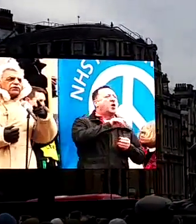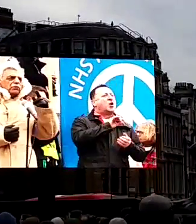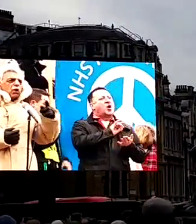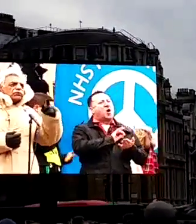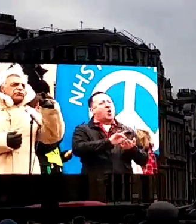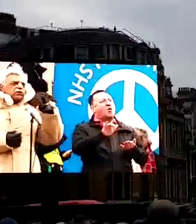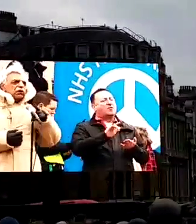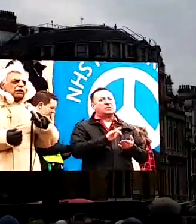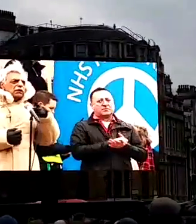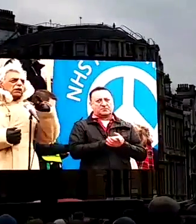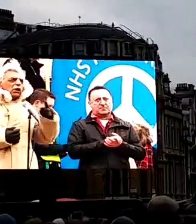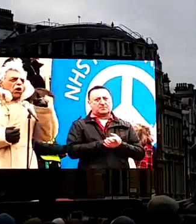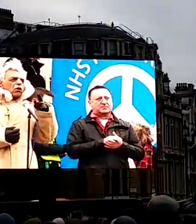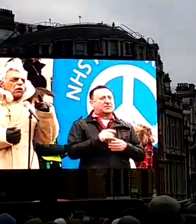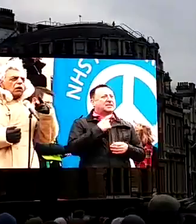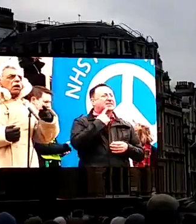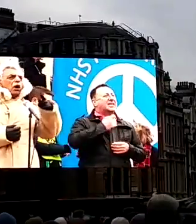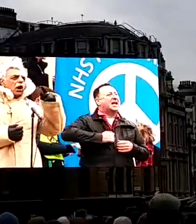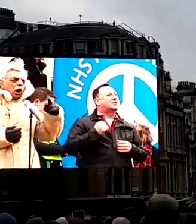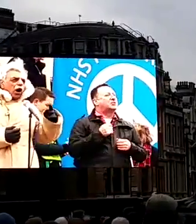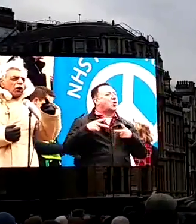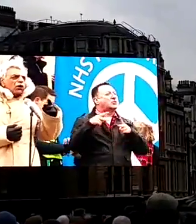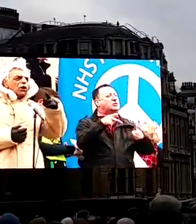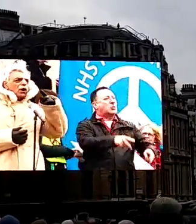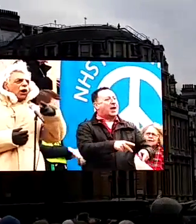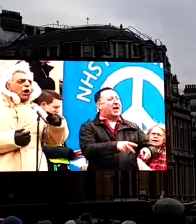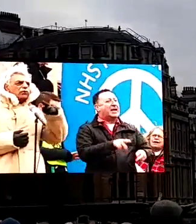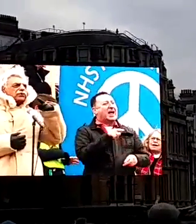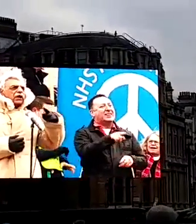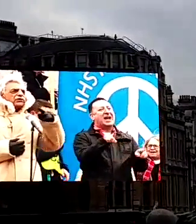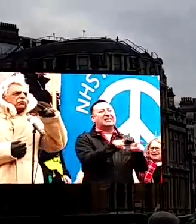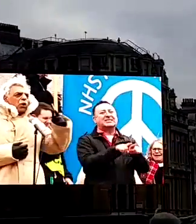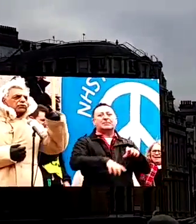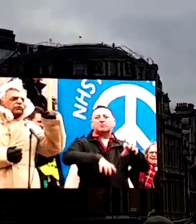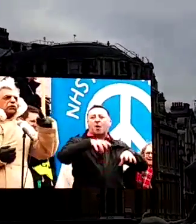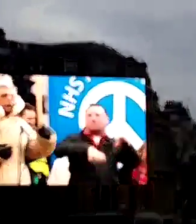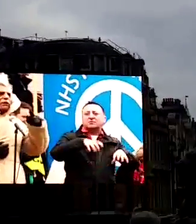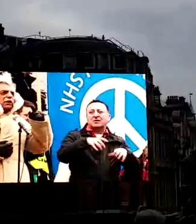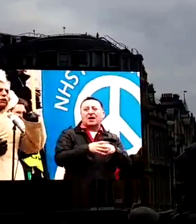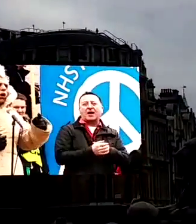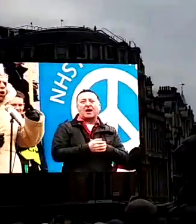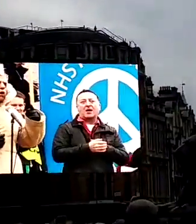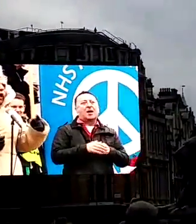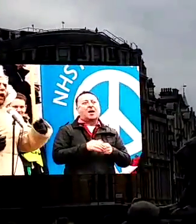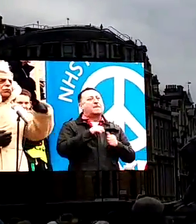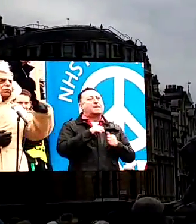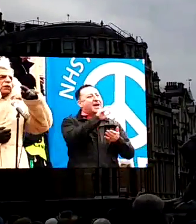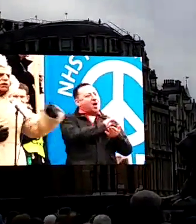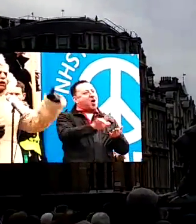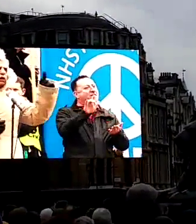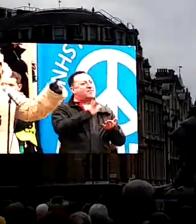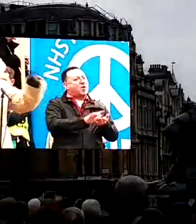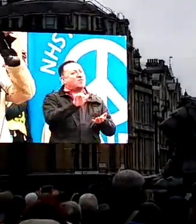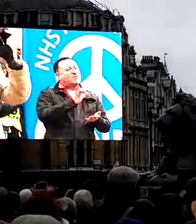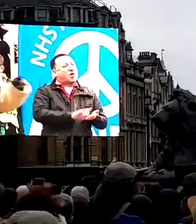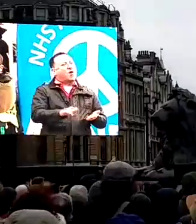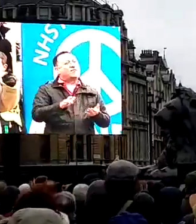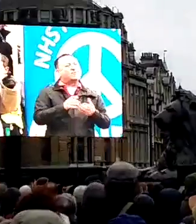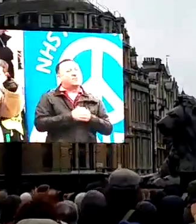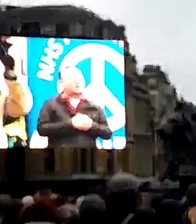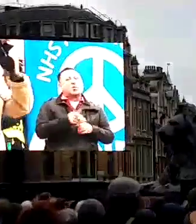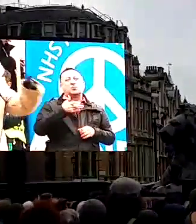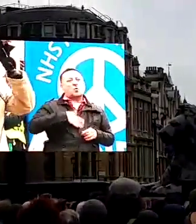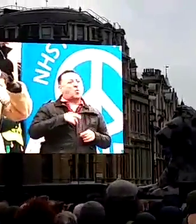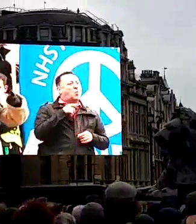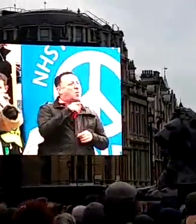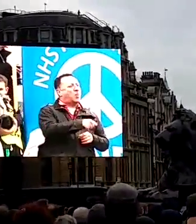Och, there's a monster in the loch. Och, there's a monster in the loch. And we deene